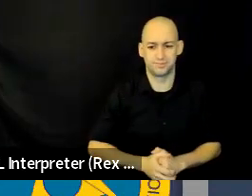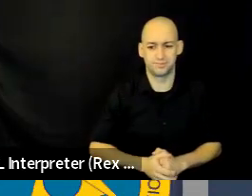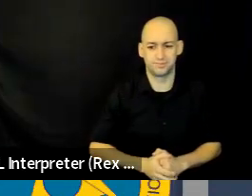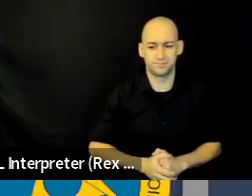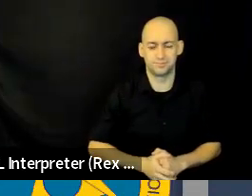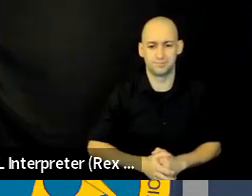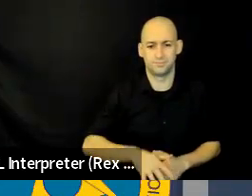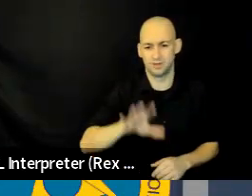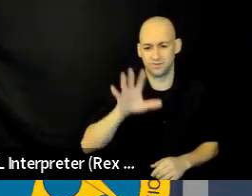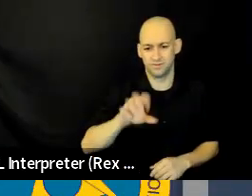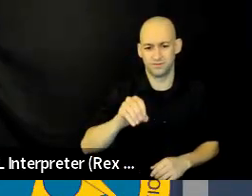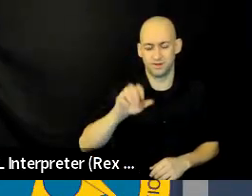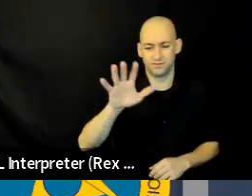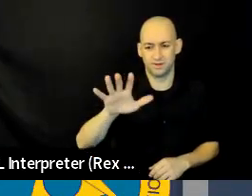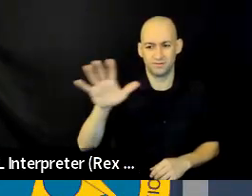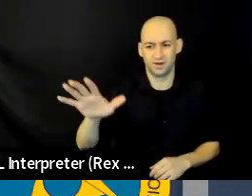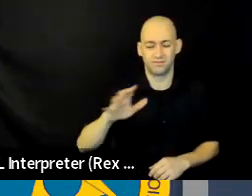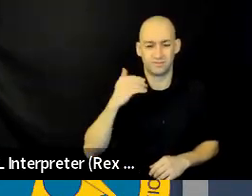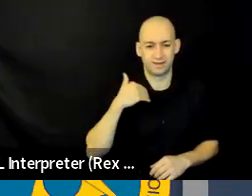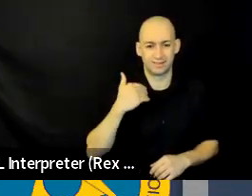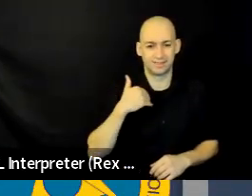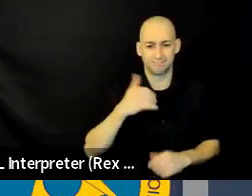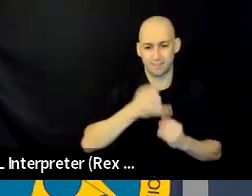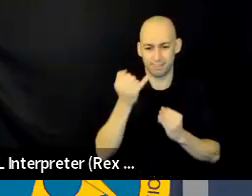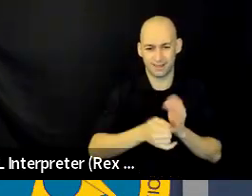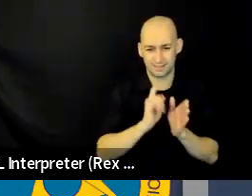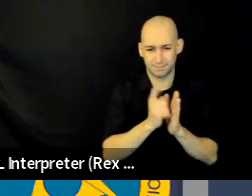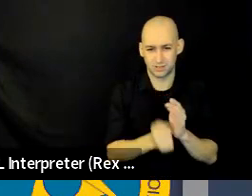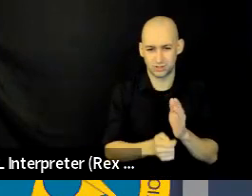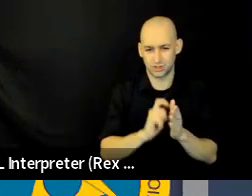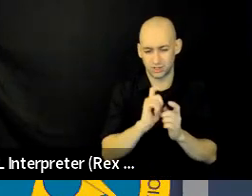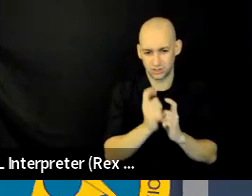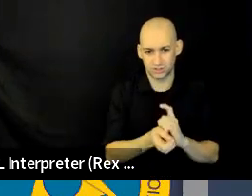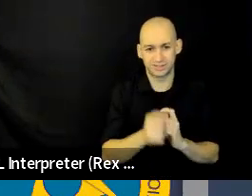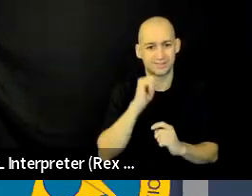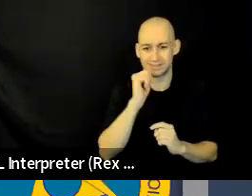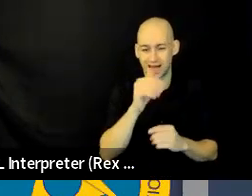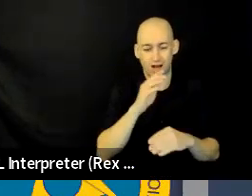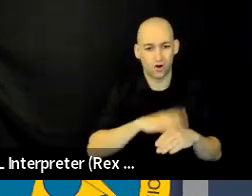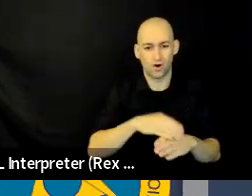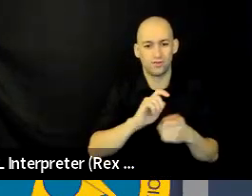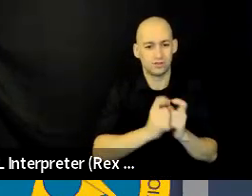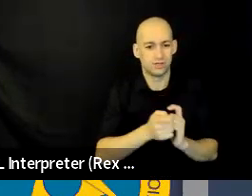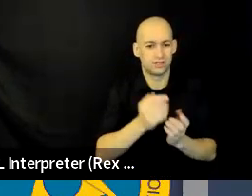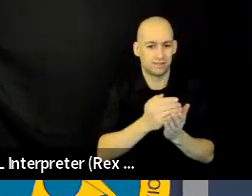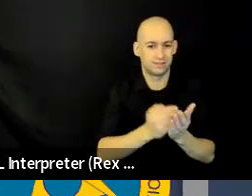tab 50 and 55 has had a last-minute change that is not on the change list that I'll be reading into the record prior to your